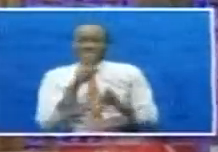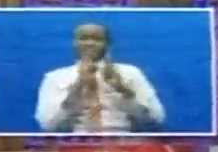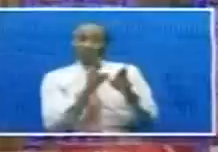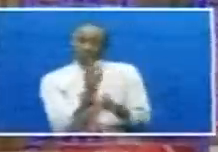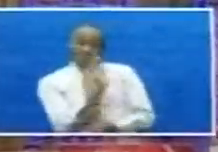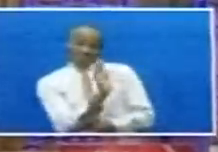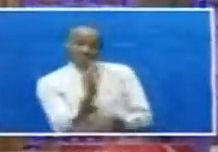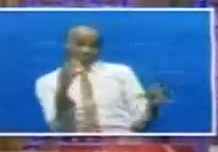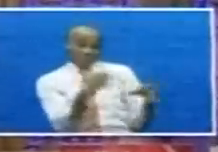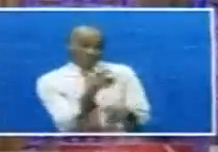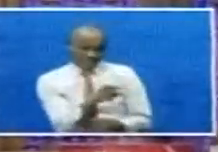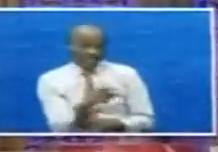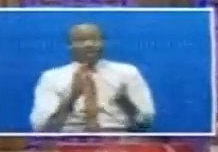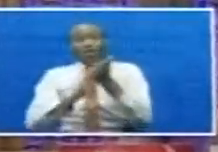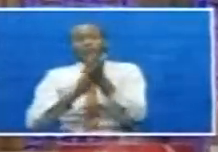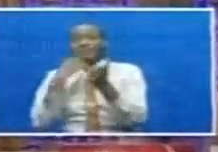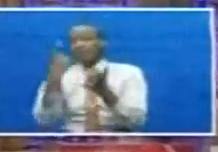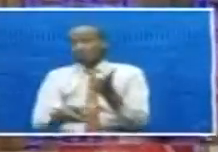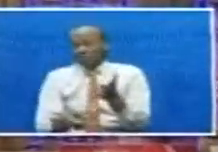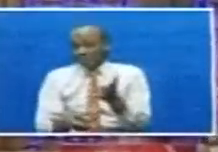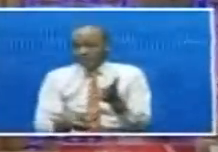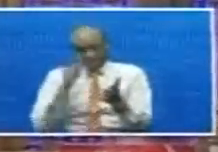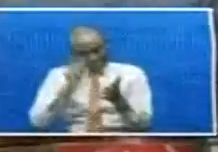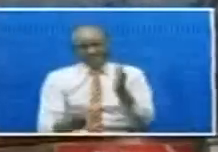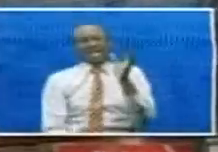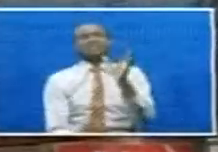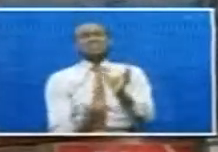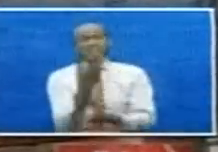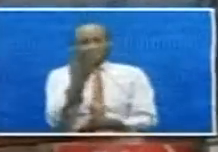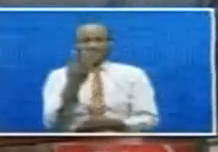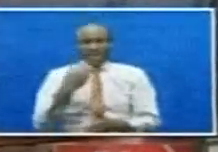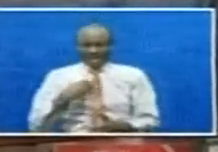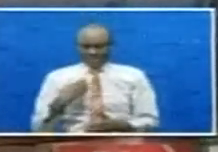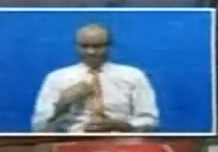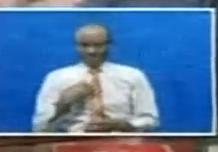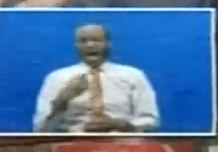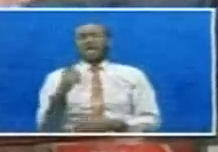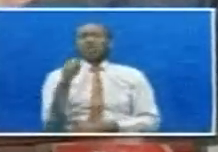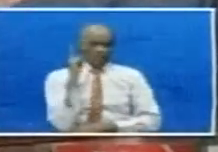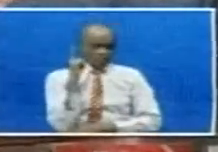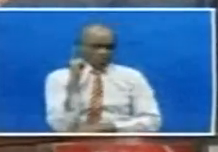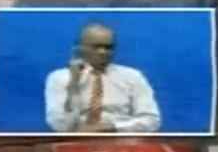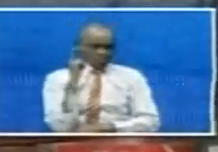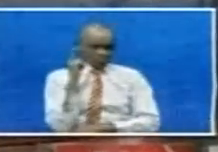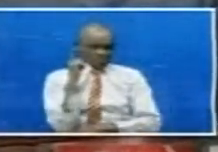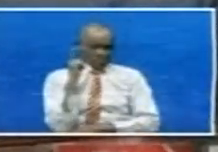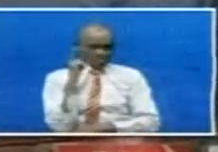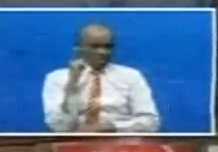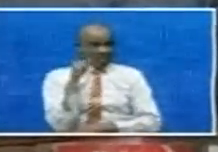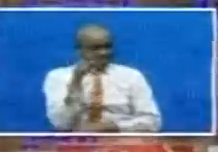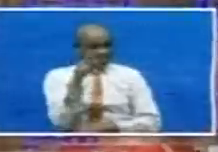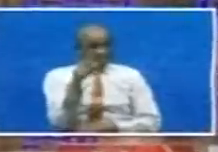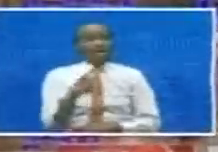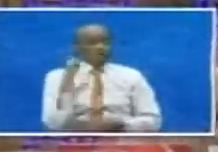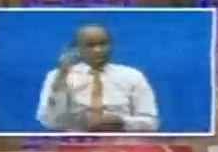Abdikader recommended that they would establish an entity, a law, that would bring